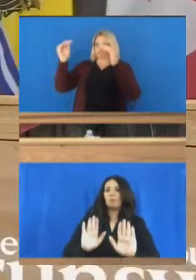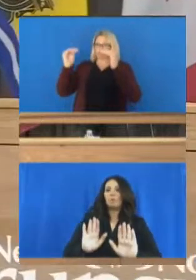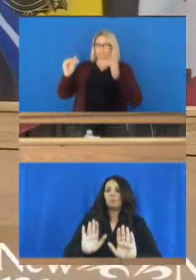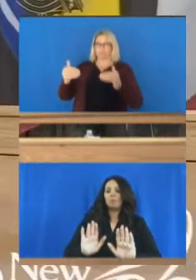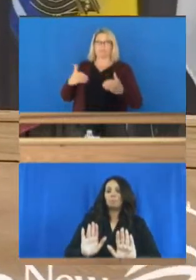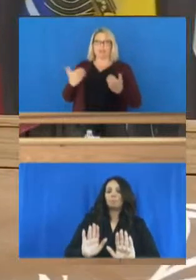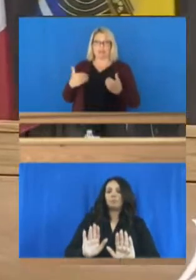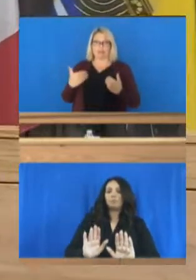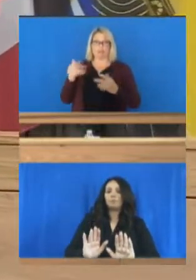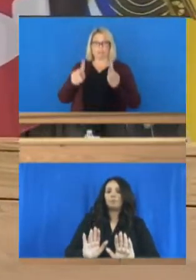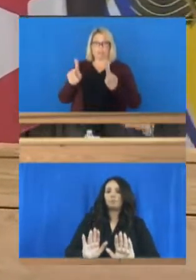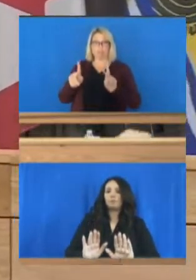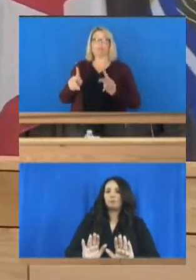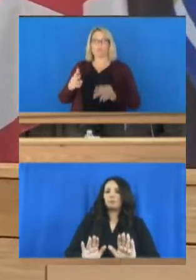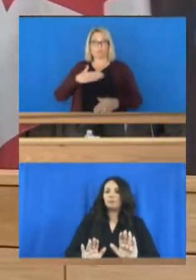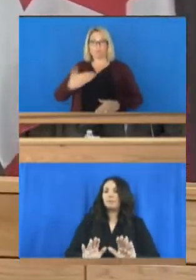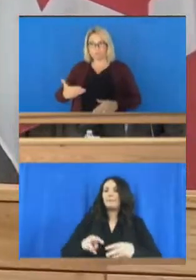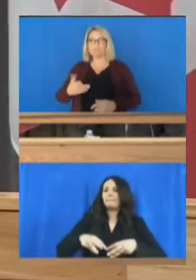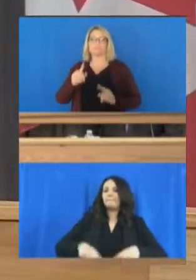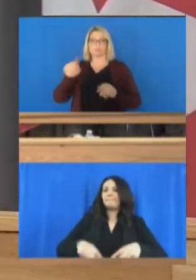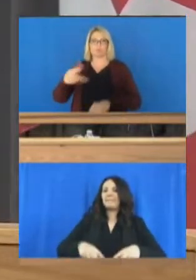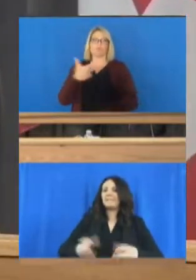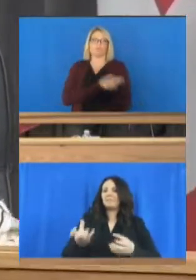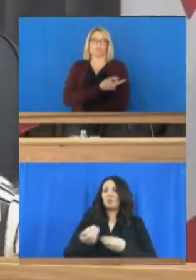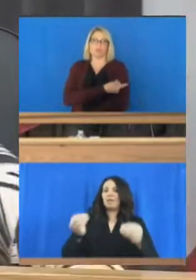Pavillon Beaulieu have now tested positive?